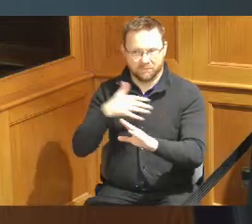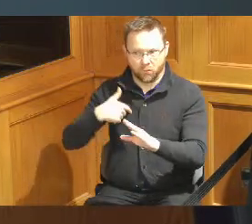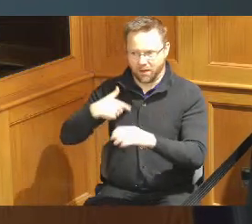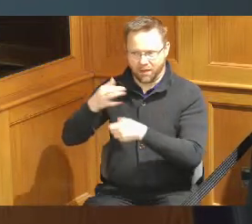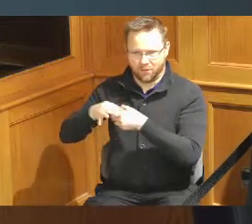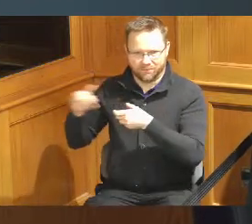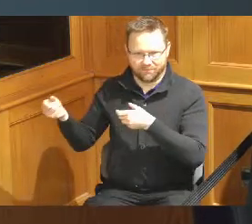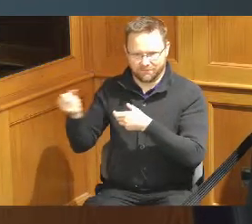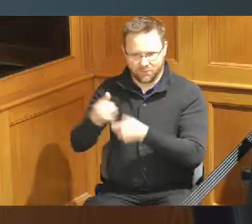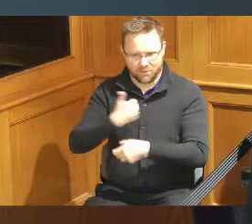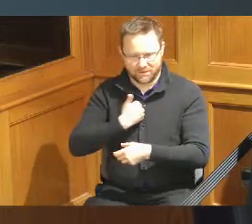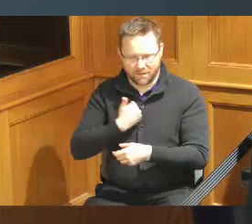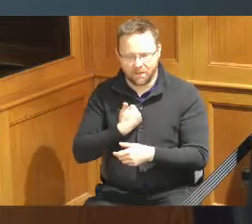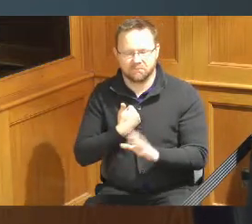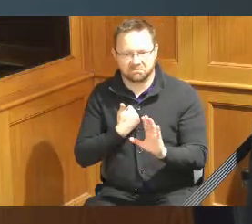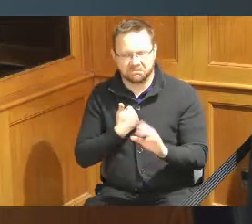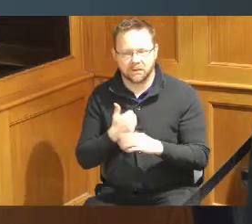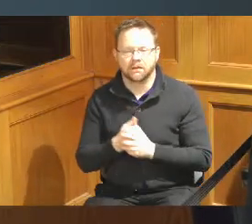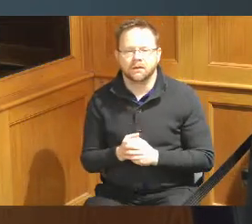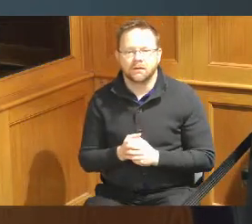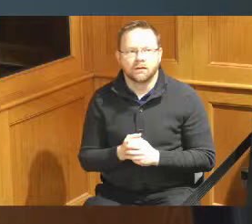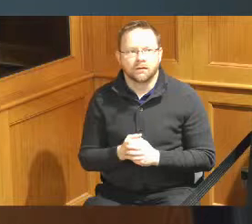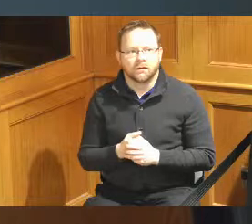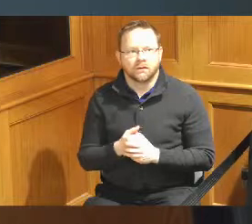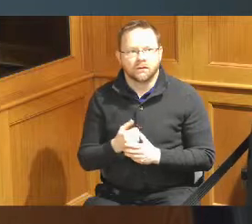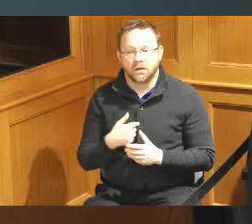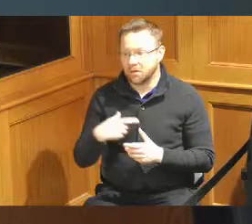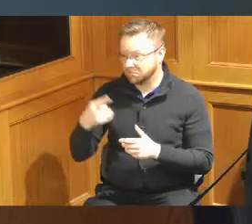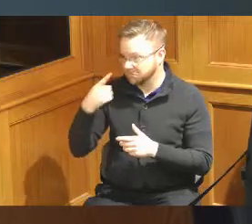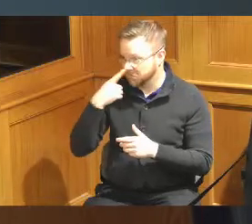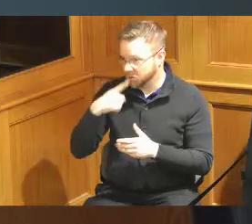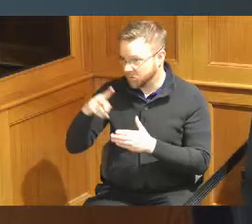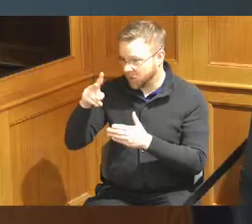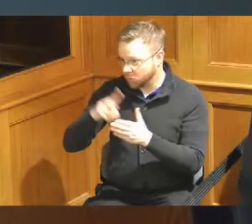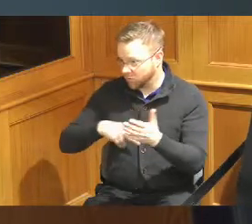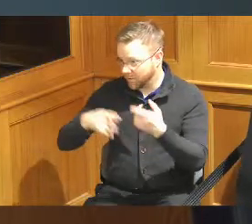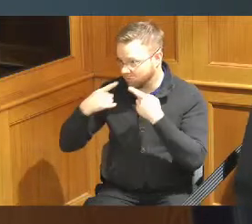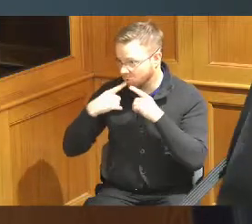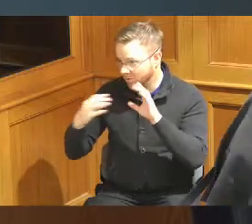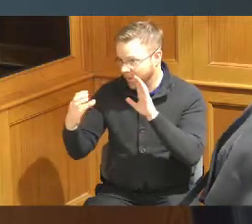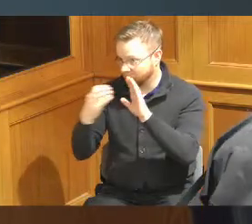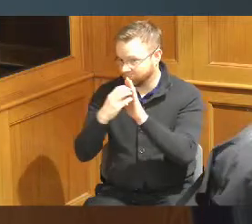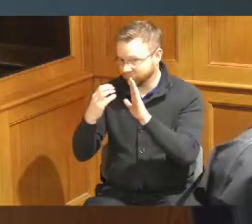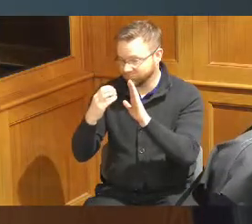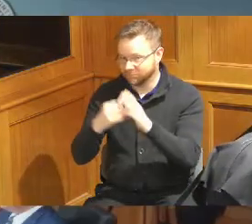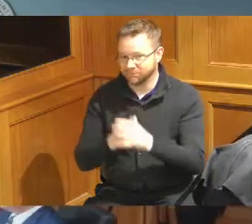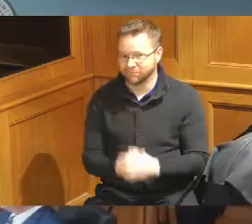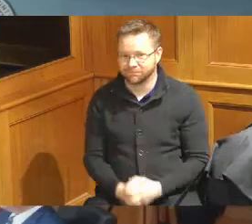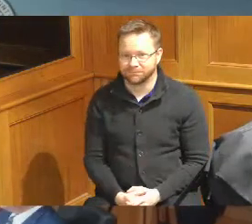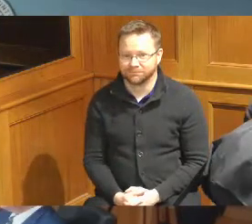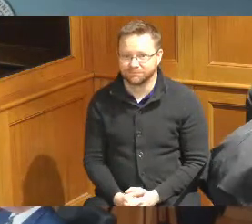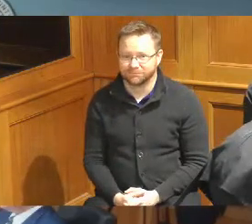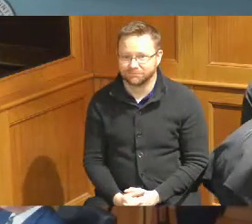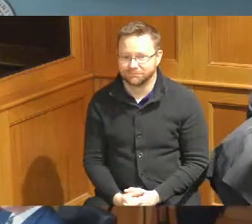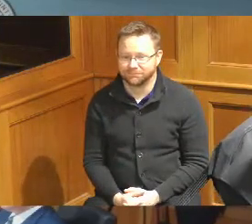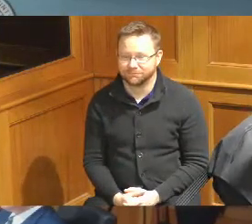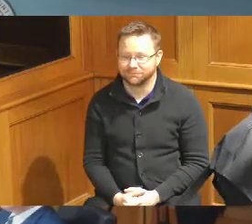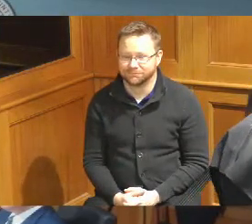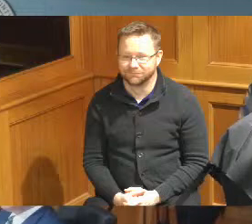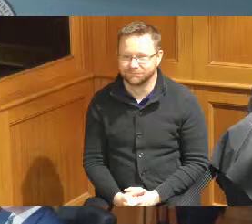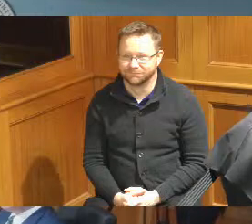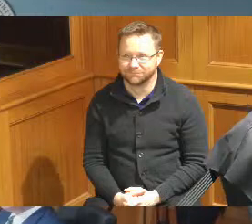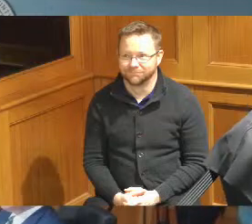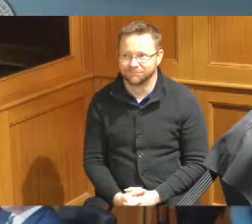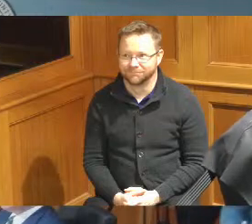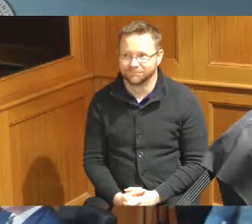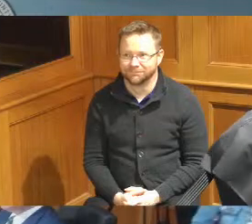elected, and I would like to have you read the proclaim part of it, if you wouldn't mind. Okay. It has